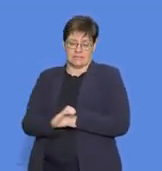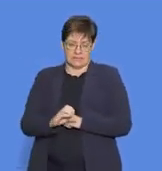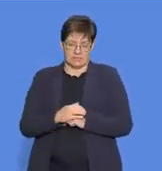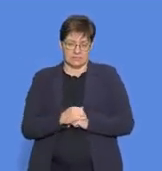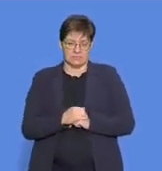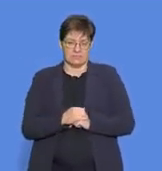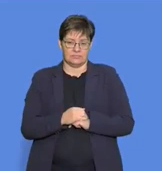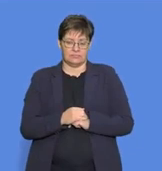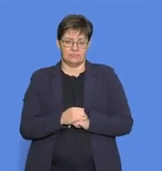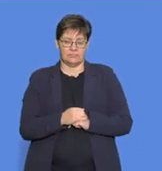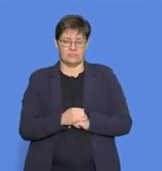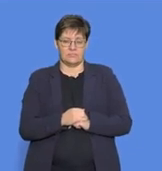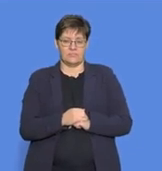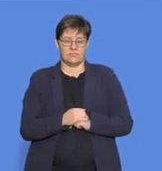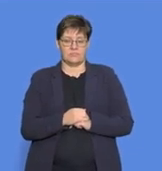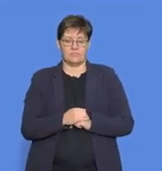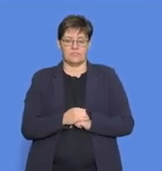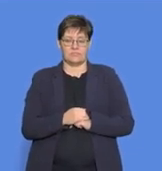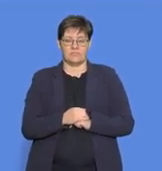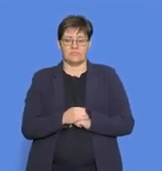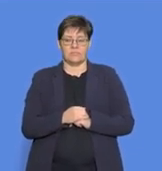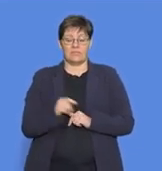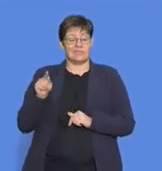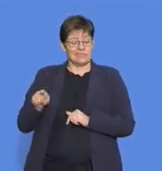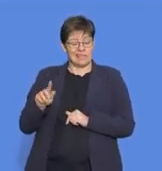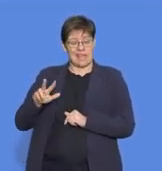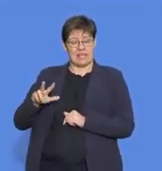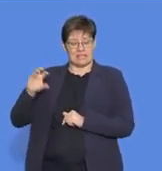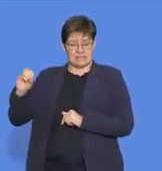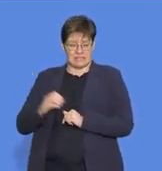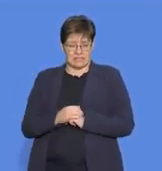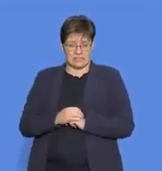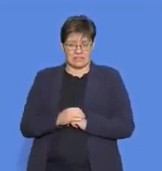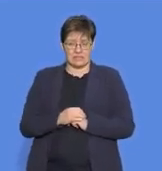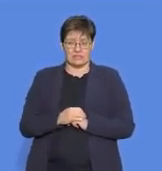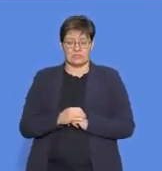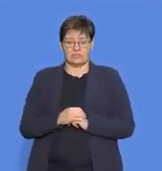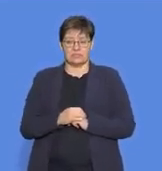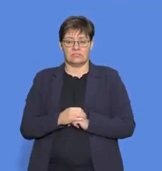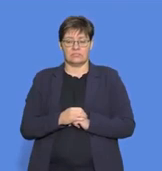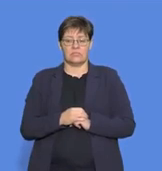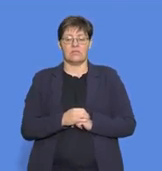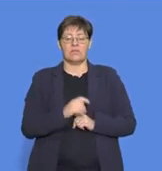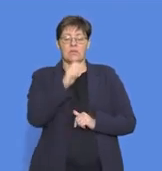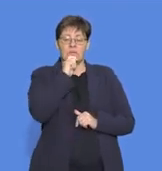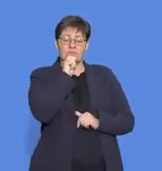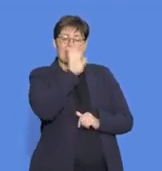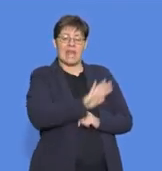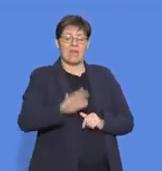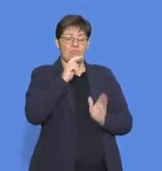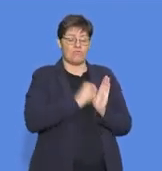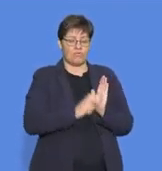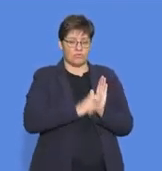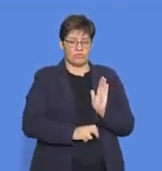BC. Okay, and we found that this angle was 80. Okay, so if we want to use area